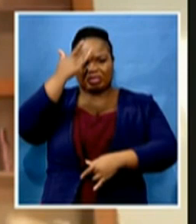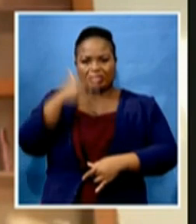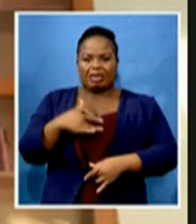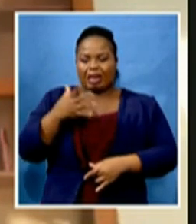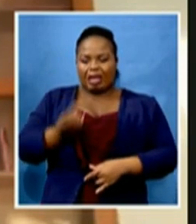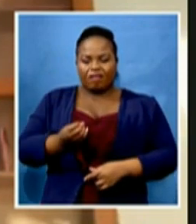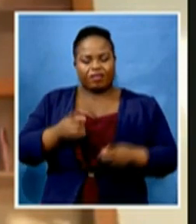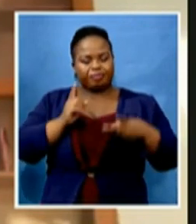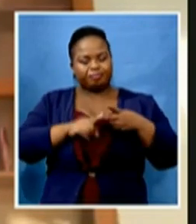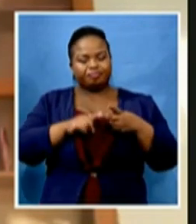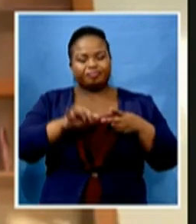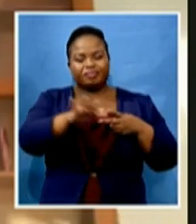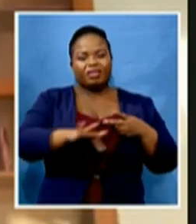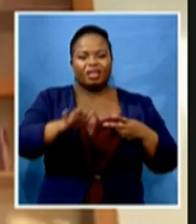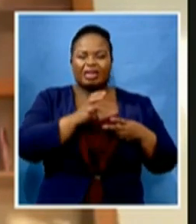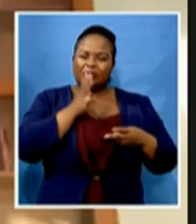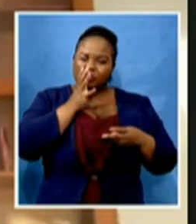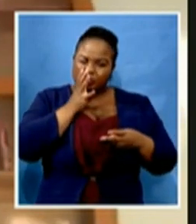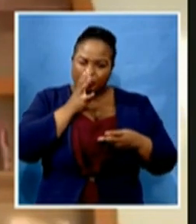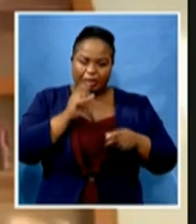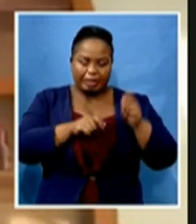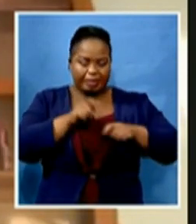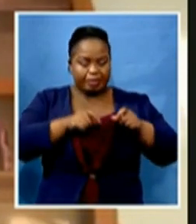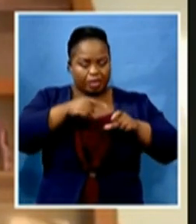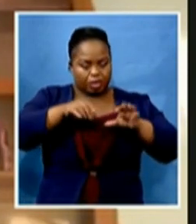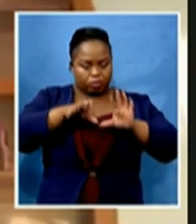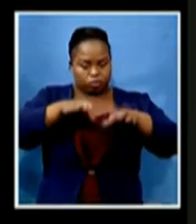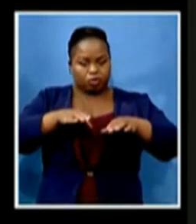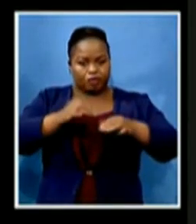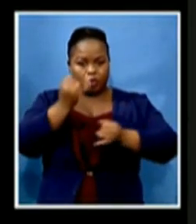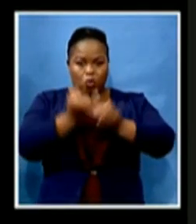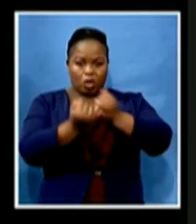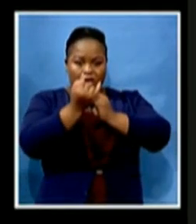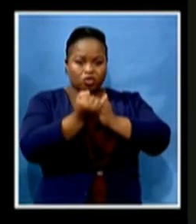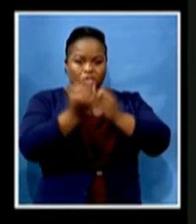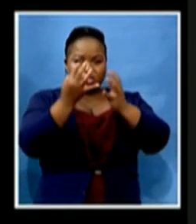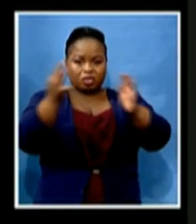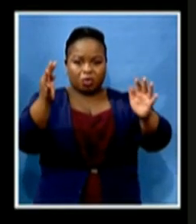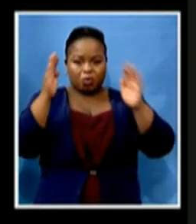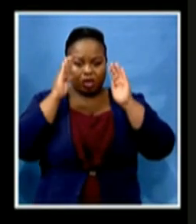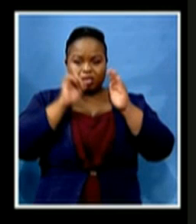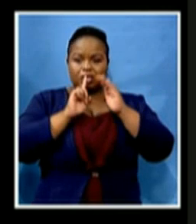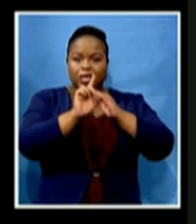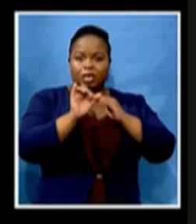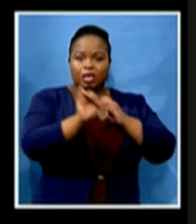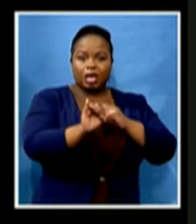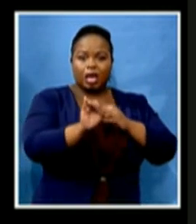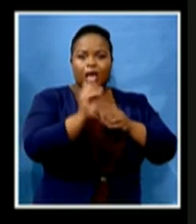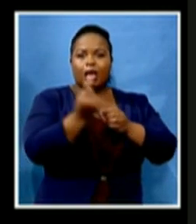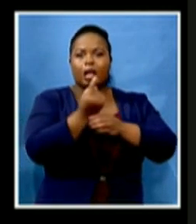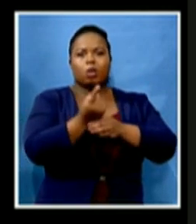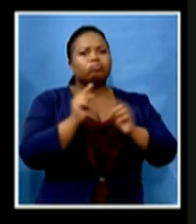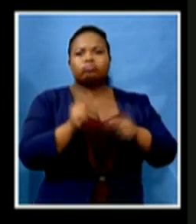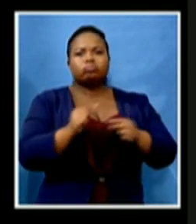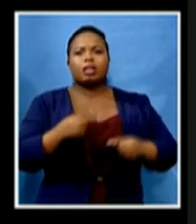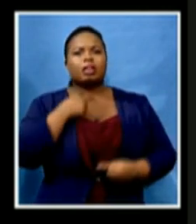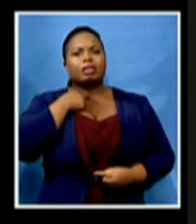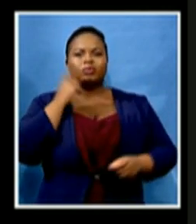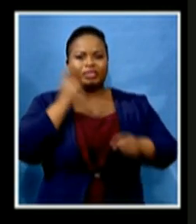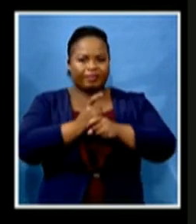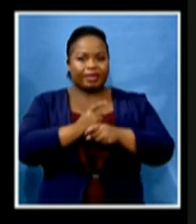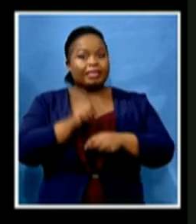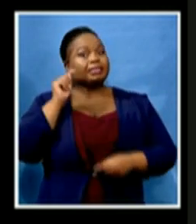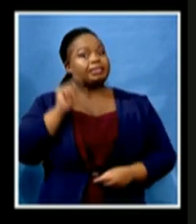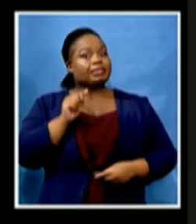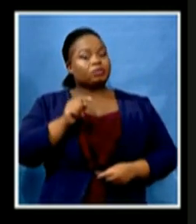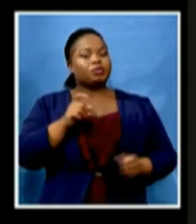and quarantine are difficult. And therefore, this was going to be the major part of our problem, which was going